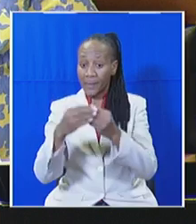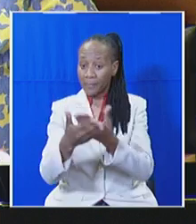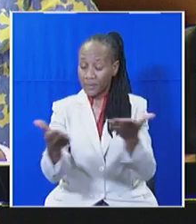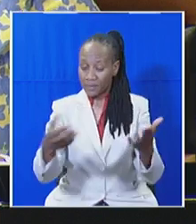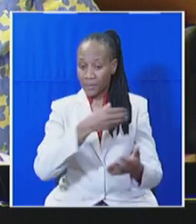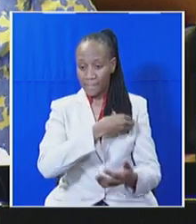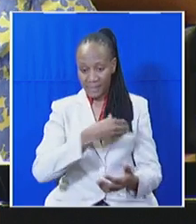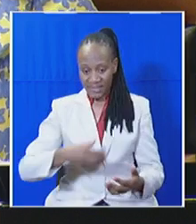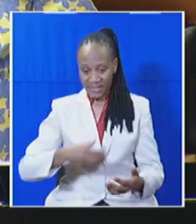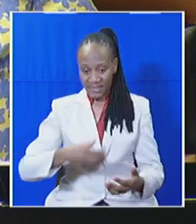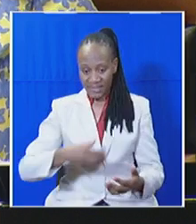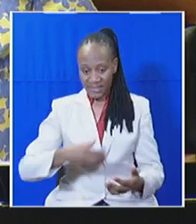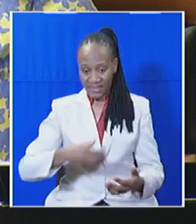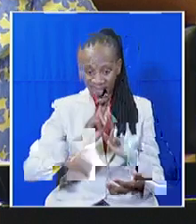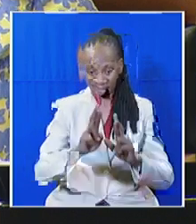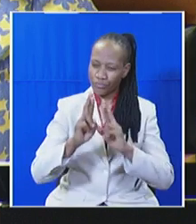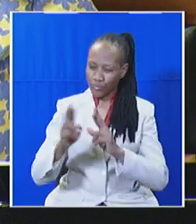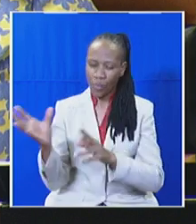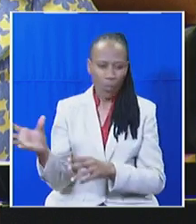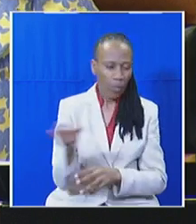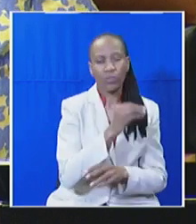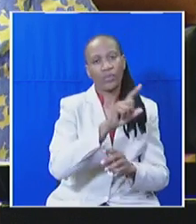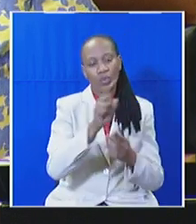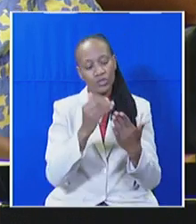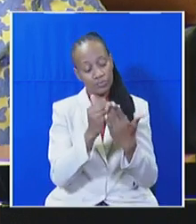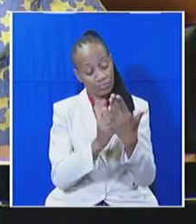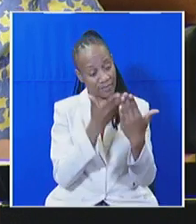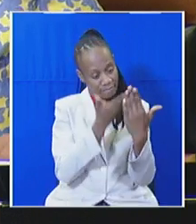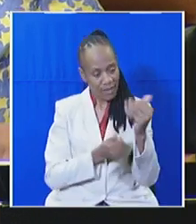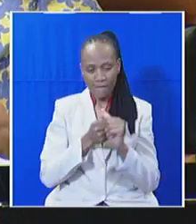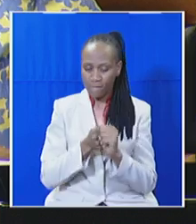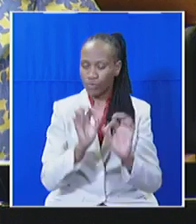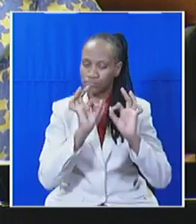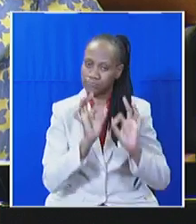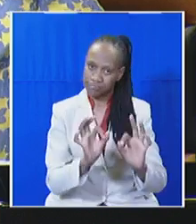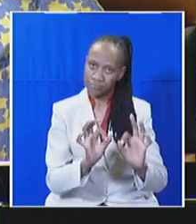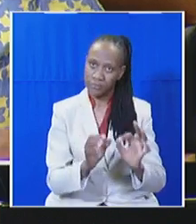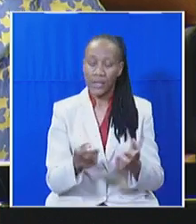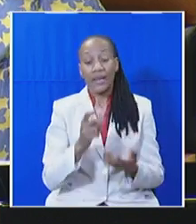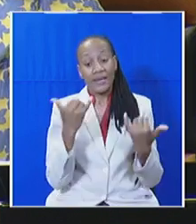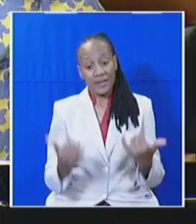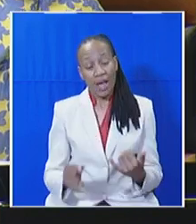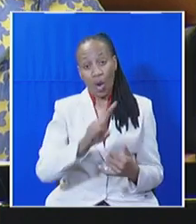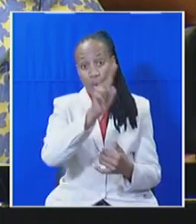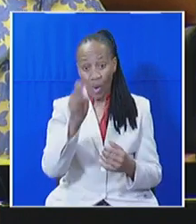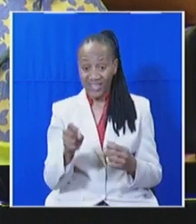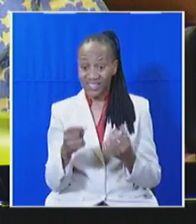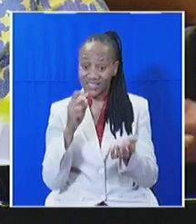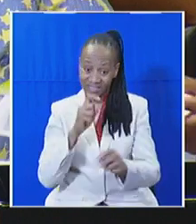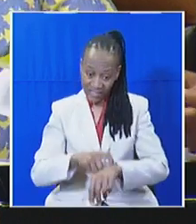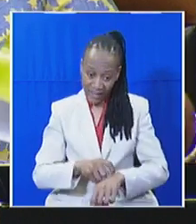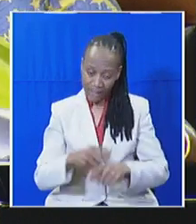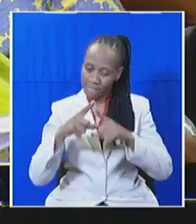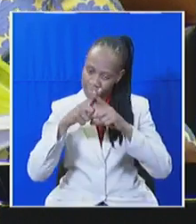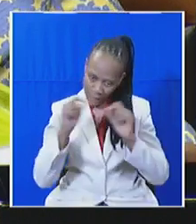has responded to questions on the order paper, and therefore the question session is